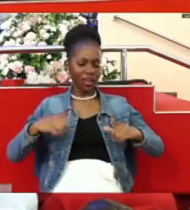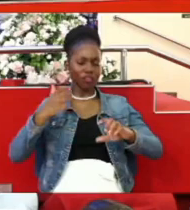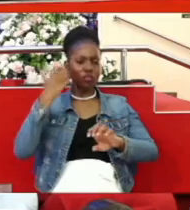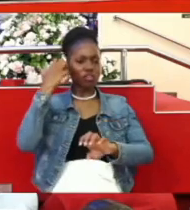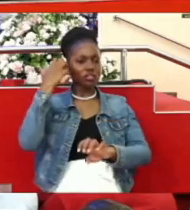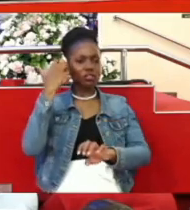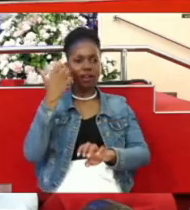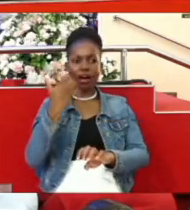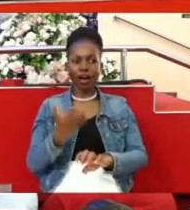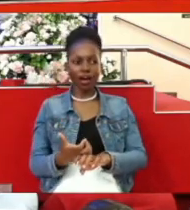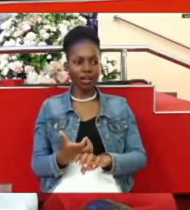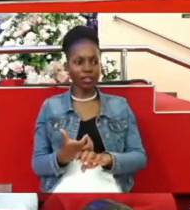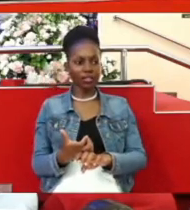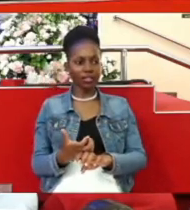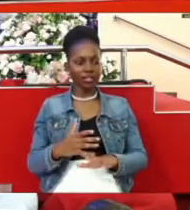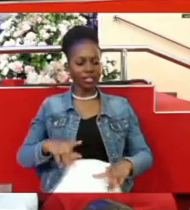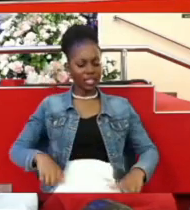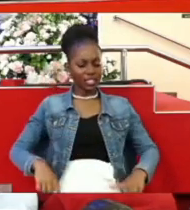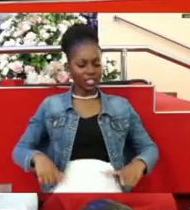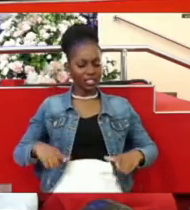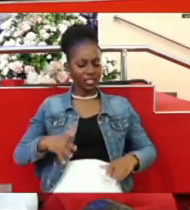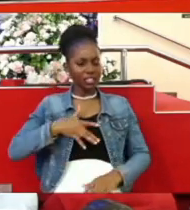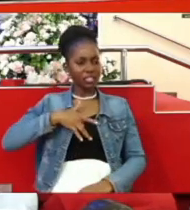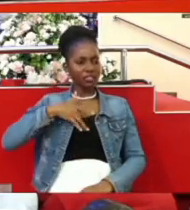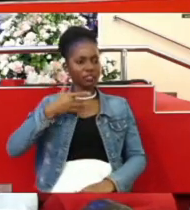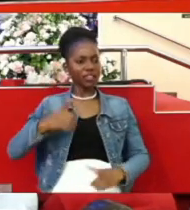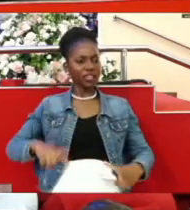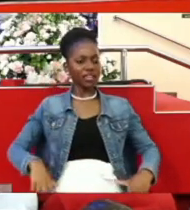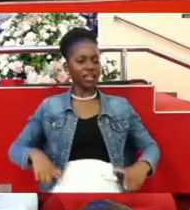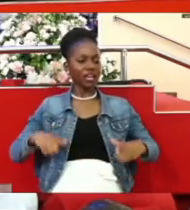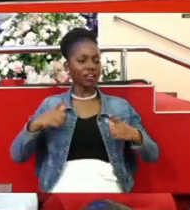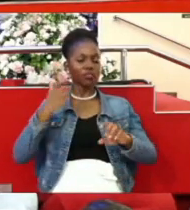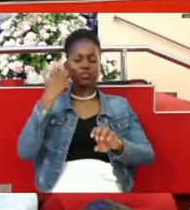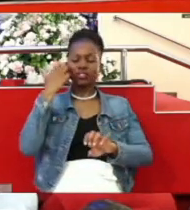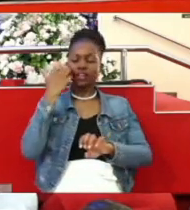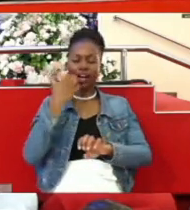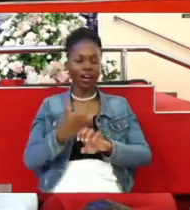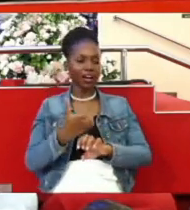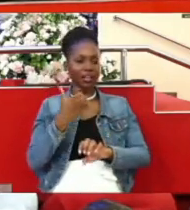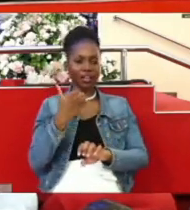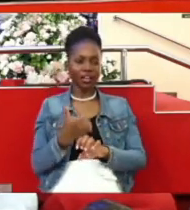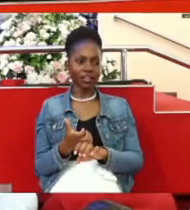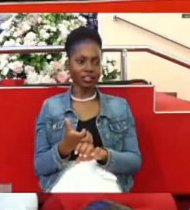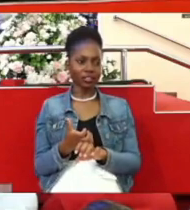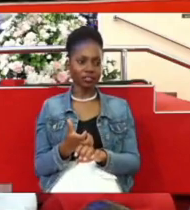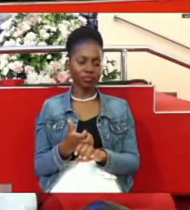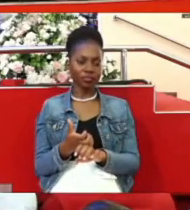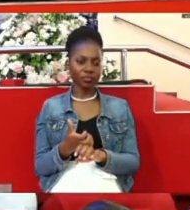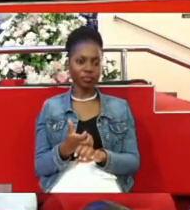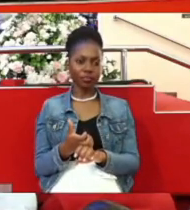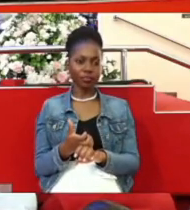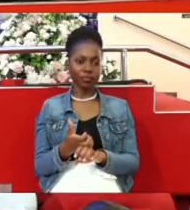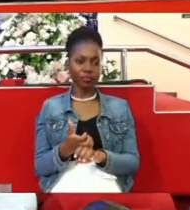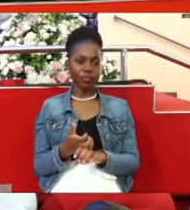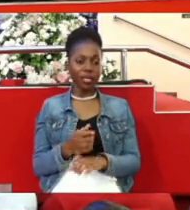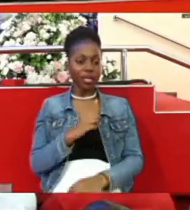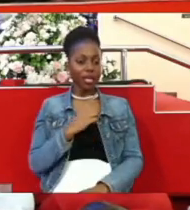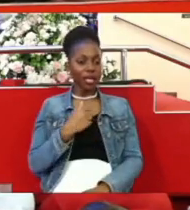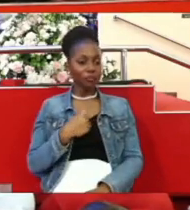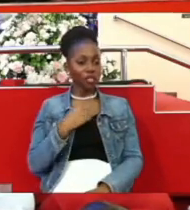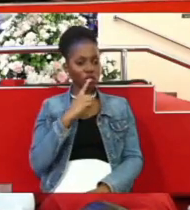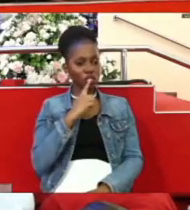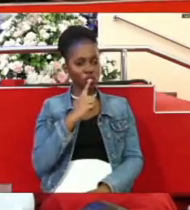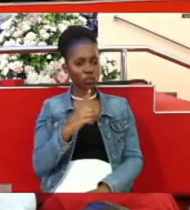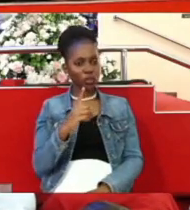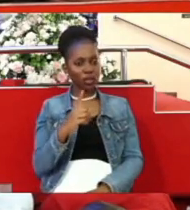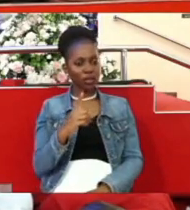kule sakafuni. She felt the least in this world. Alikuwa anajihisi yeye ndiye duni zaidi katika hii dunia. And I'm sure Hagar thought, at